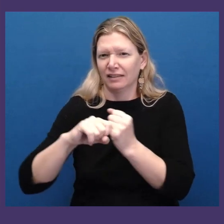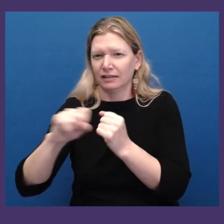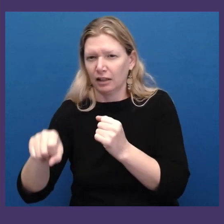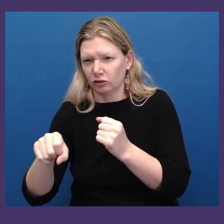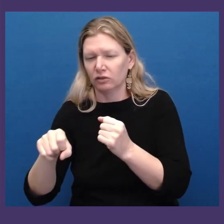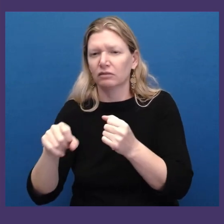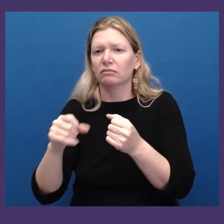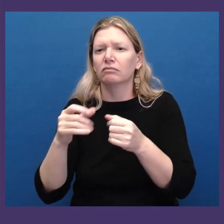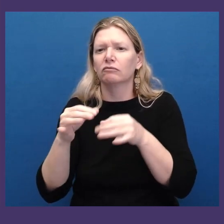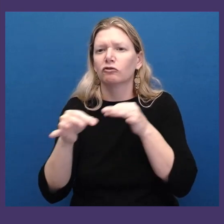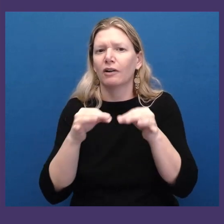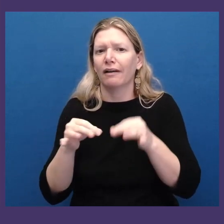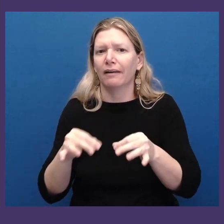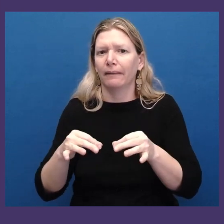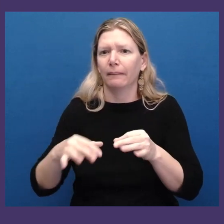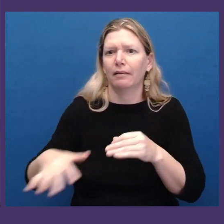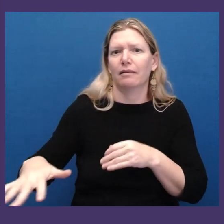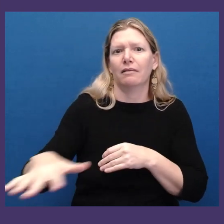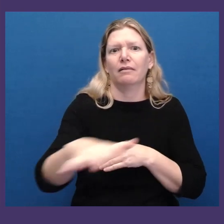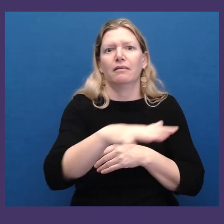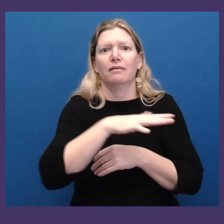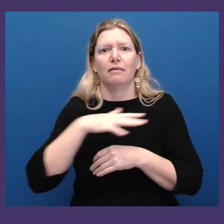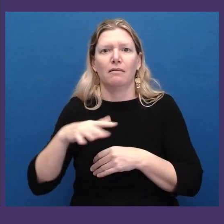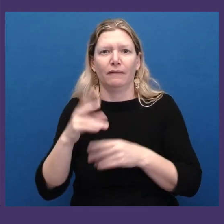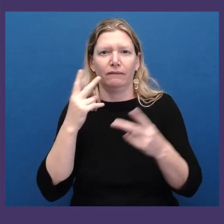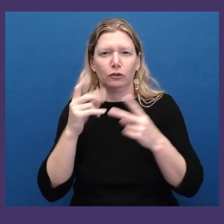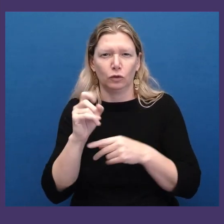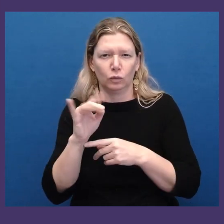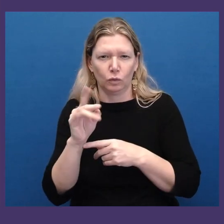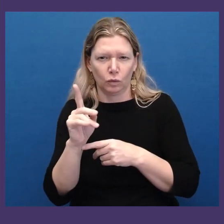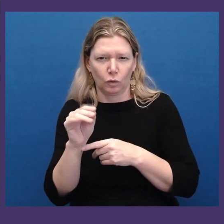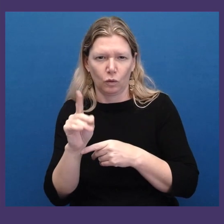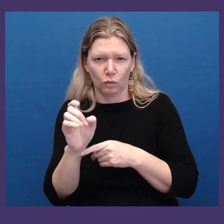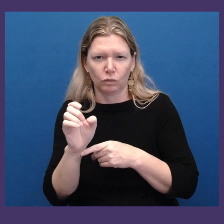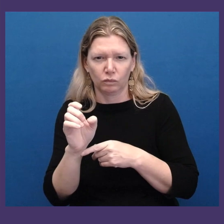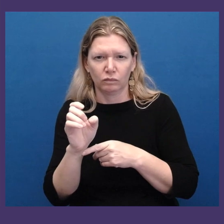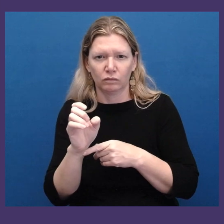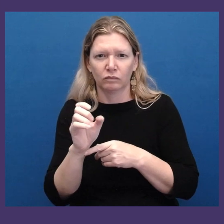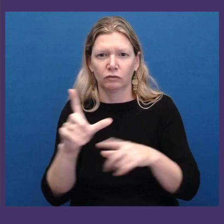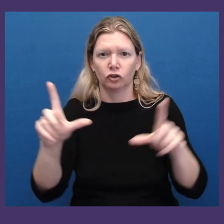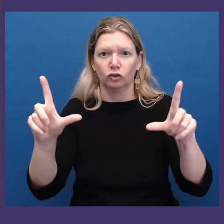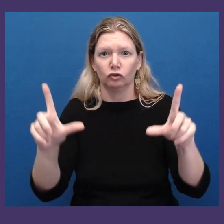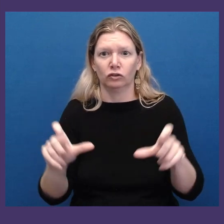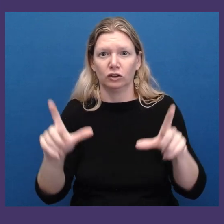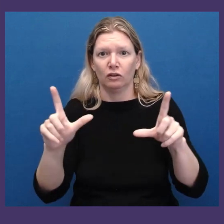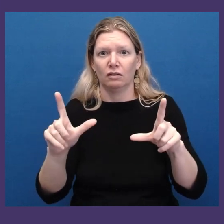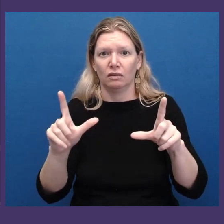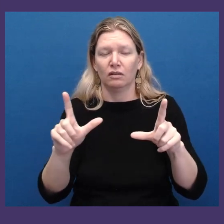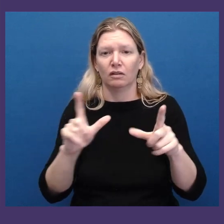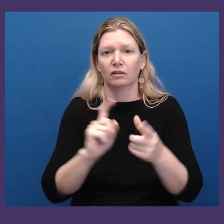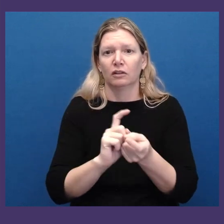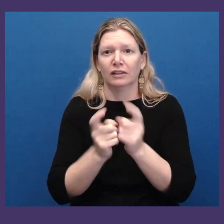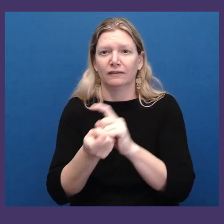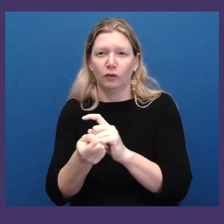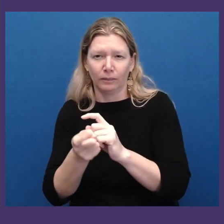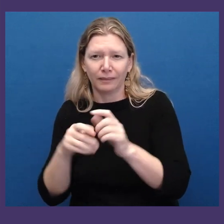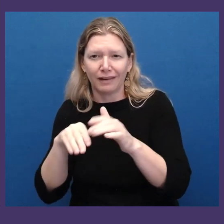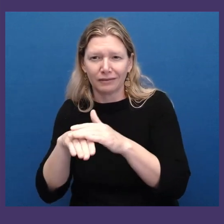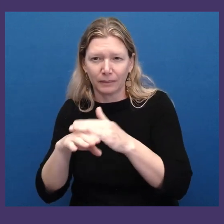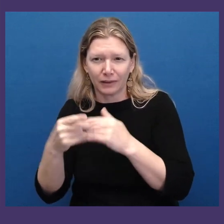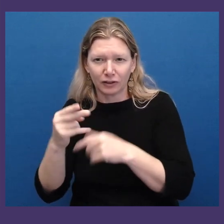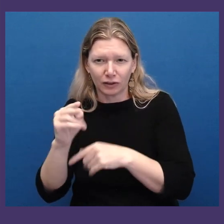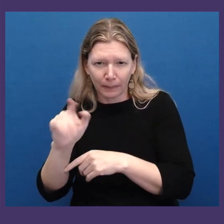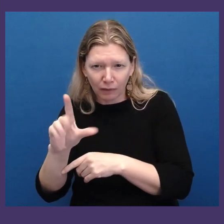Code screenshot, transforming it into accessible HTML code. Here I have a screenshot of Visual Studio Code. I've